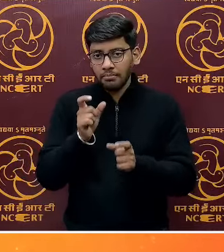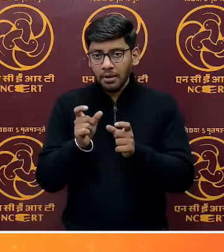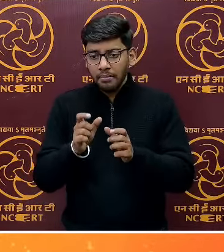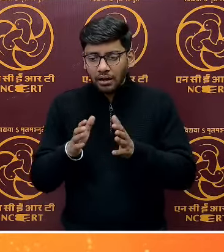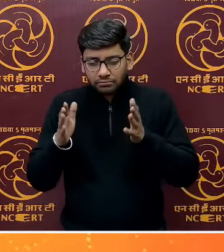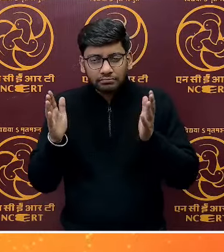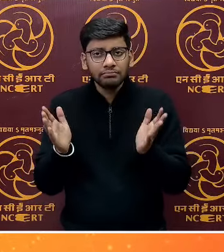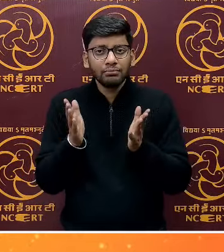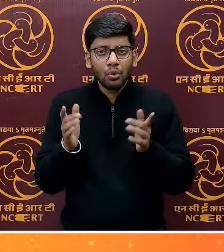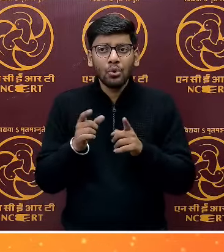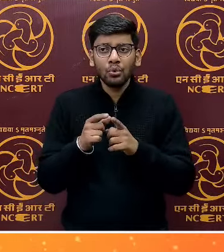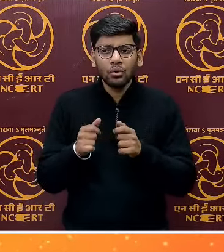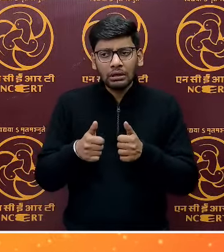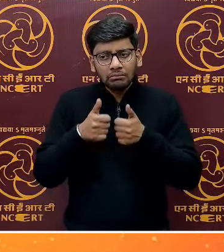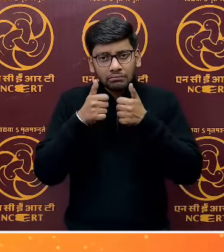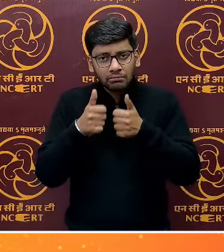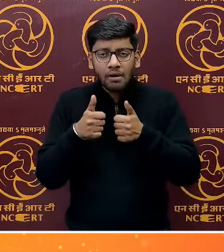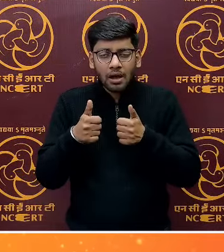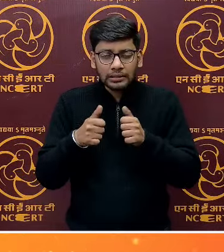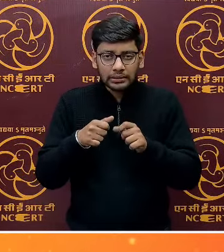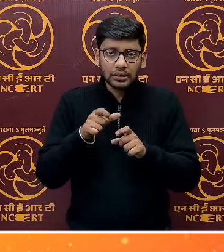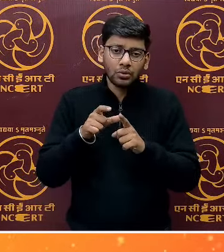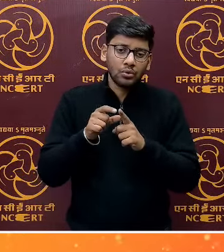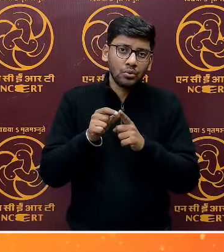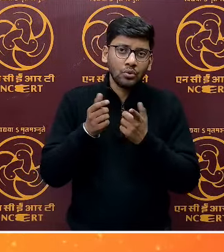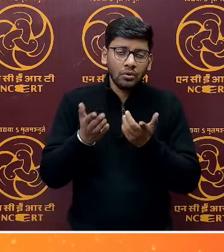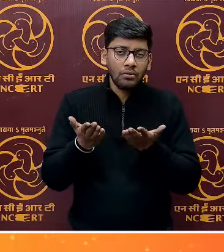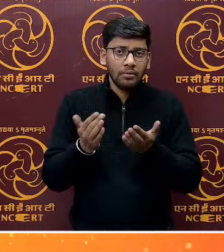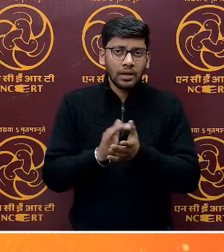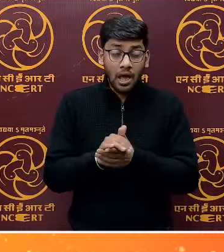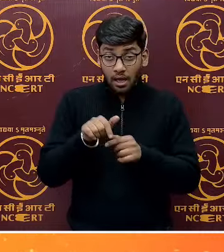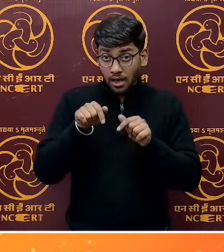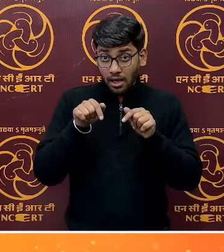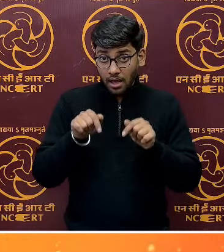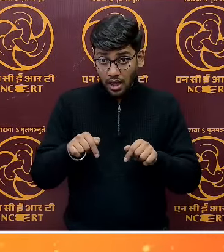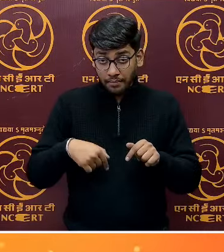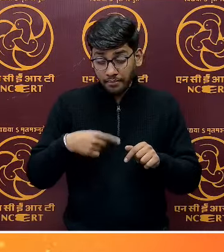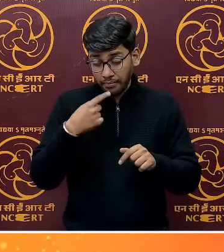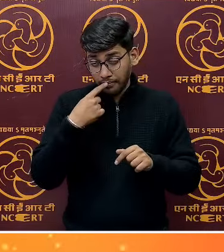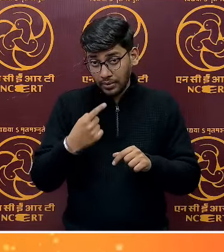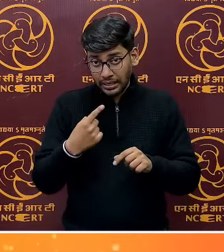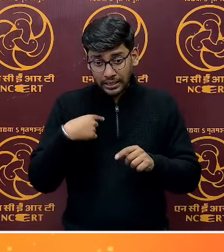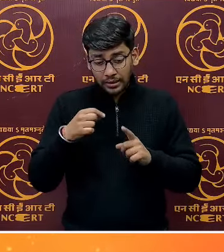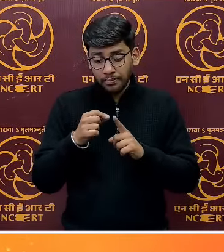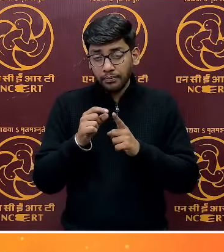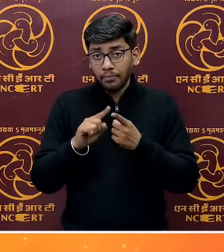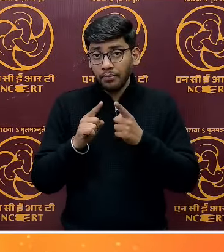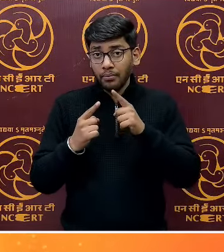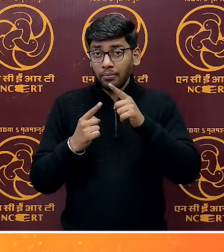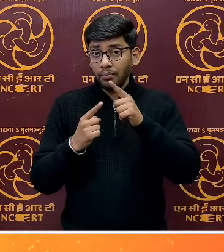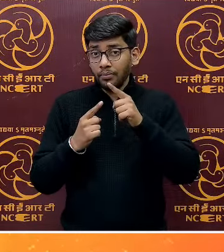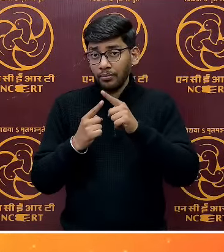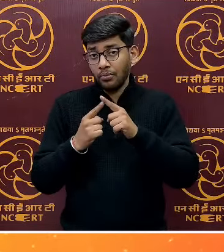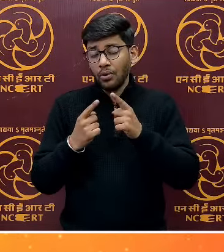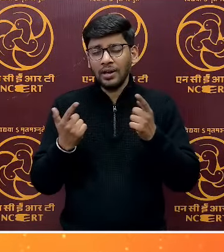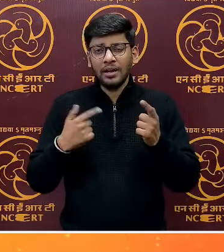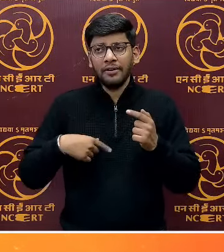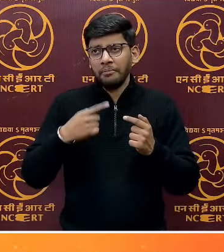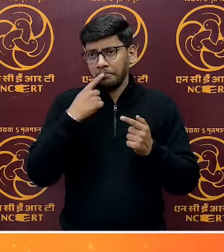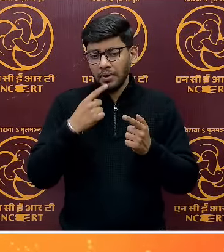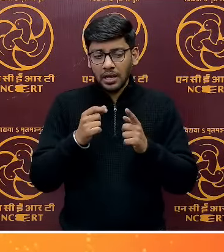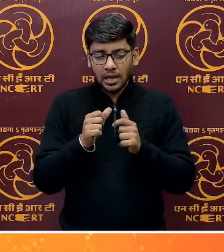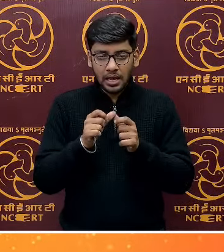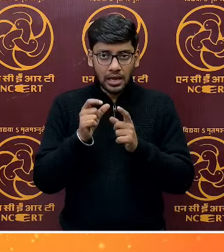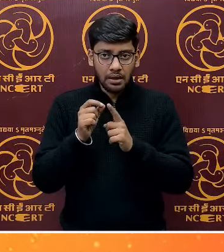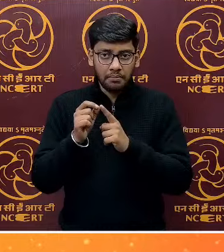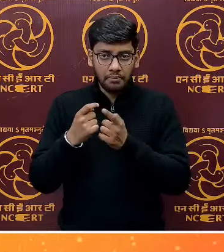us, to like what we are doing. You know, so now I mean to say the poet here wants the people are actually appreciating, they are in